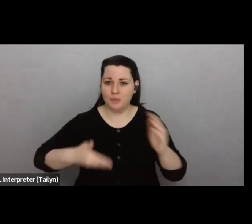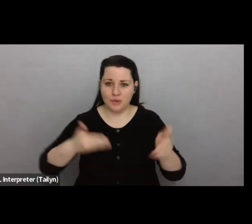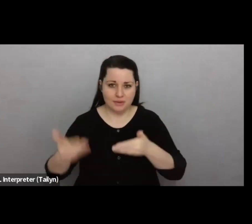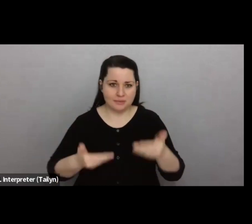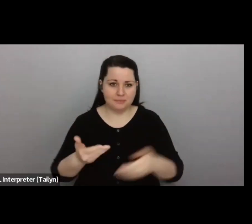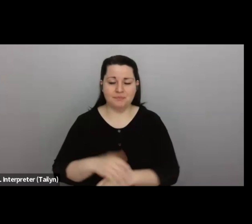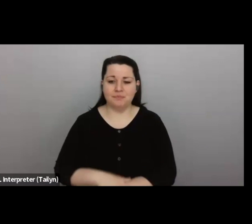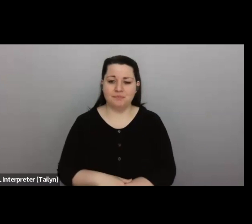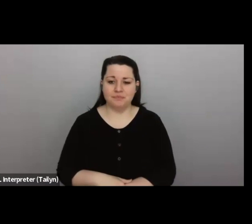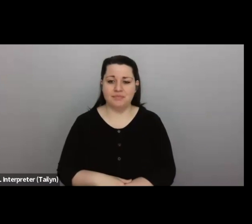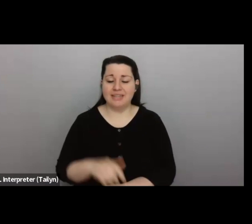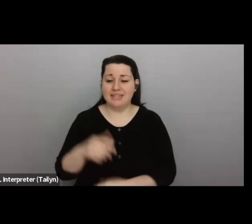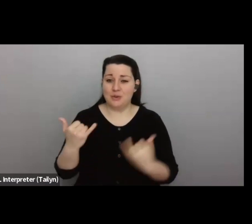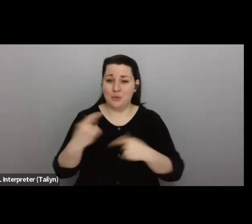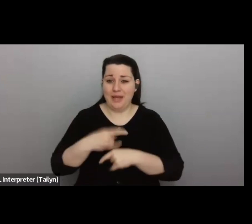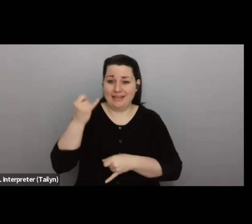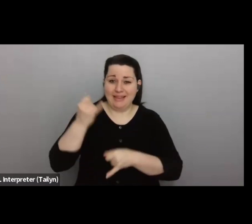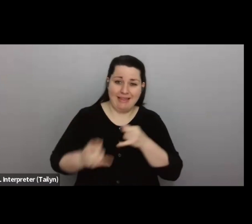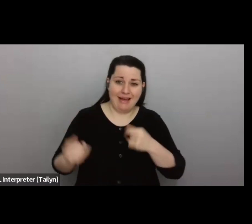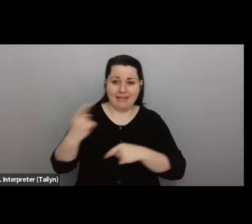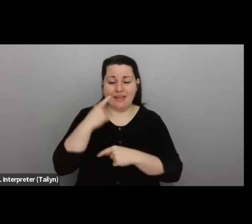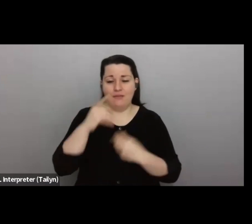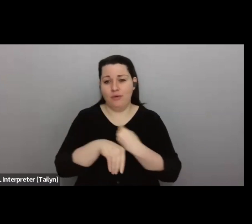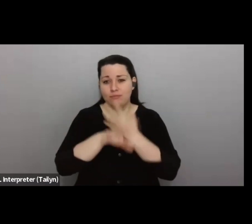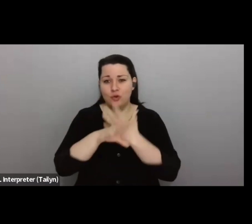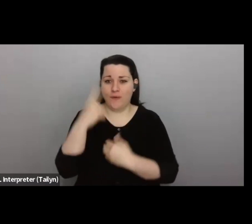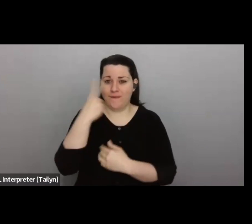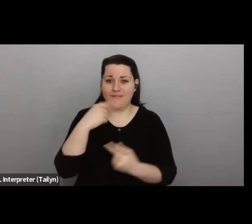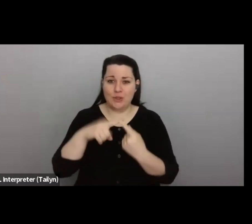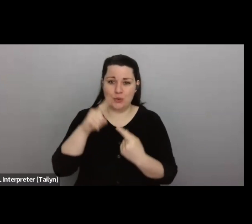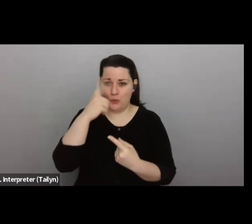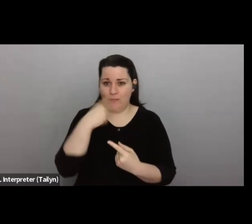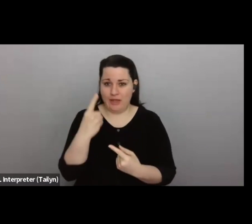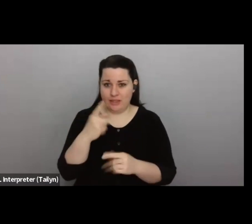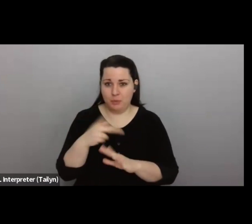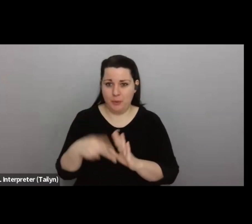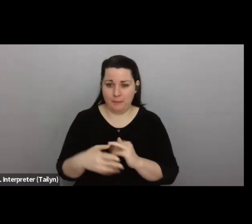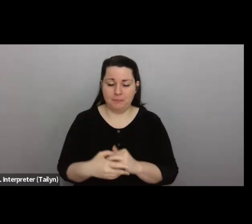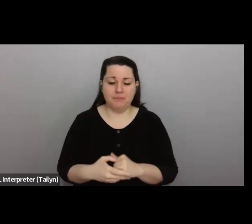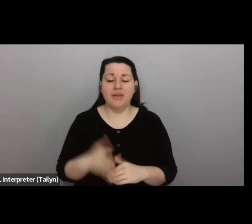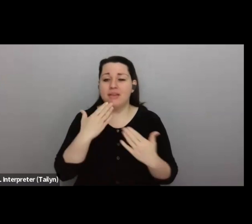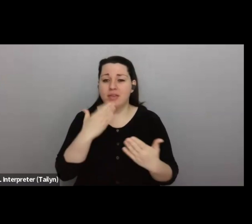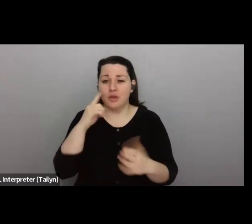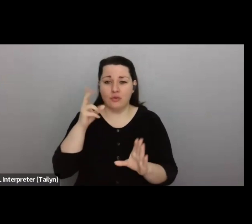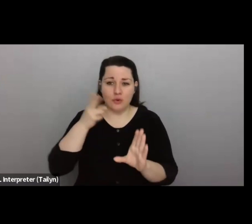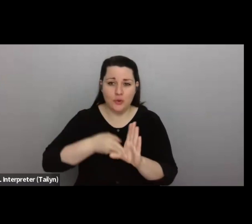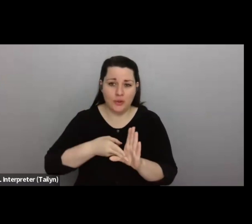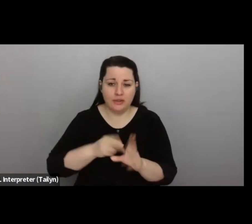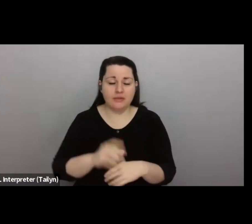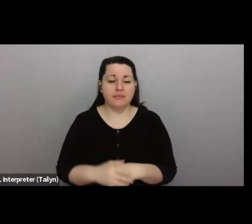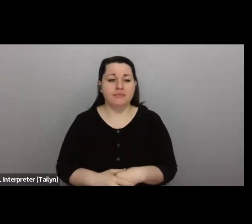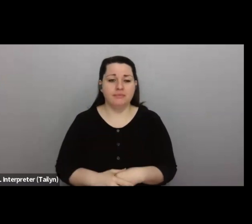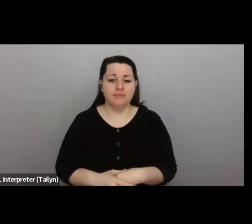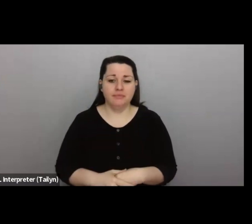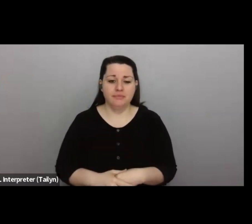Welcome to the last day of virtual face-to-face programming. Thank you so much for being here. I'm